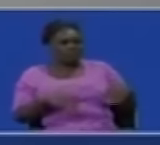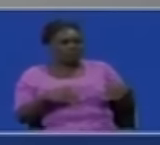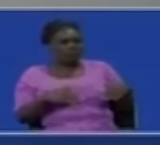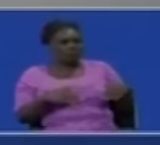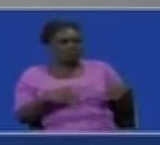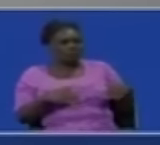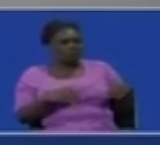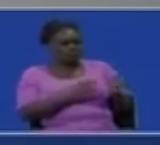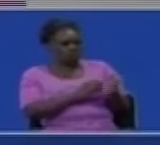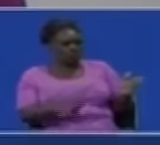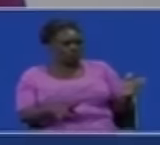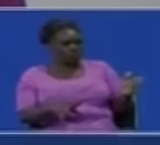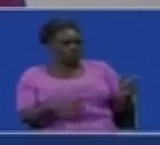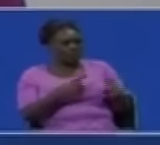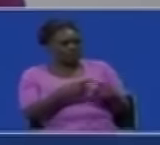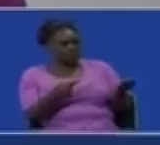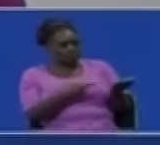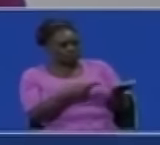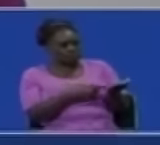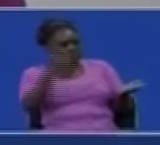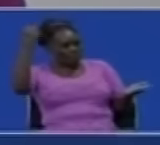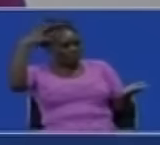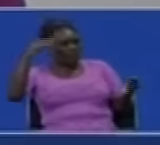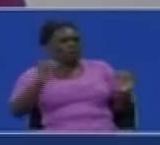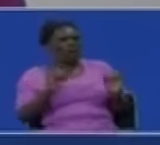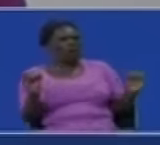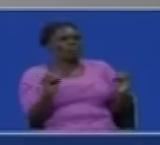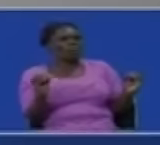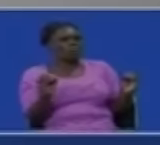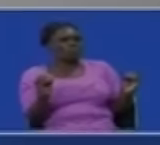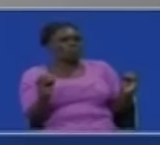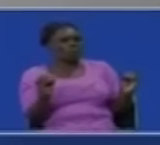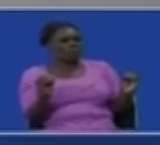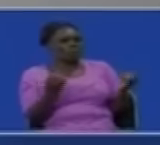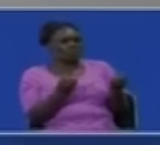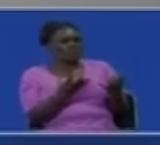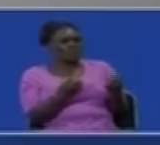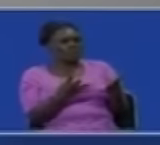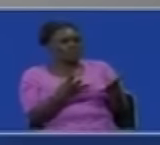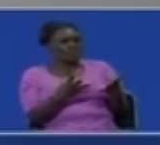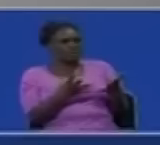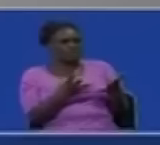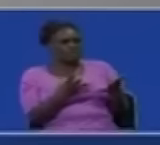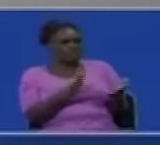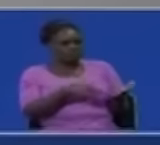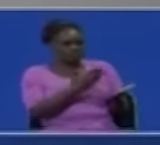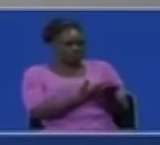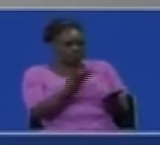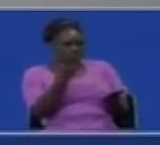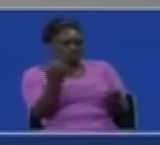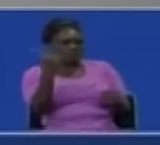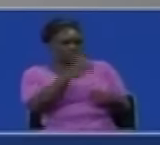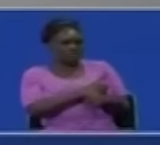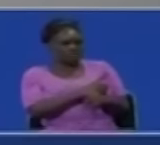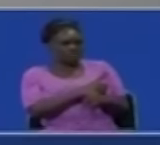in those things and not charging them properly. Of course, also the fact that many of them arrived 4 days to the election. So